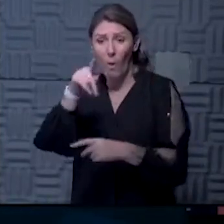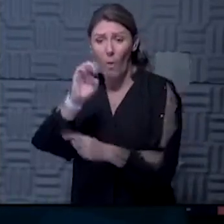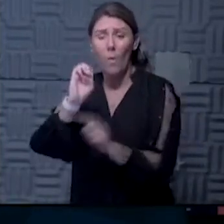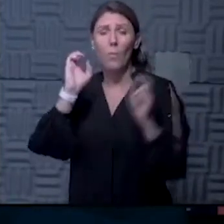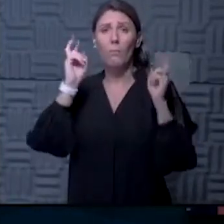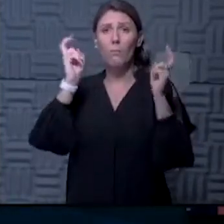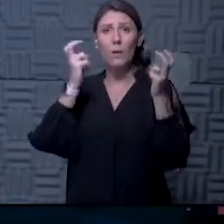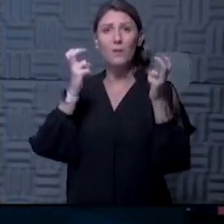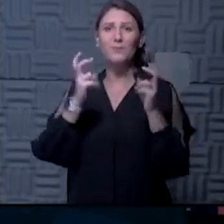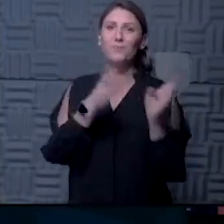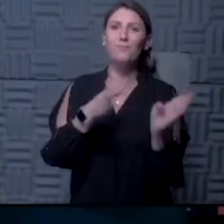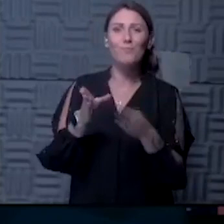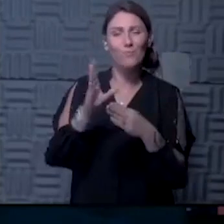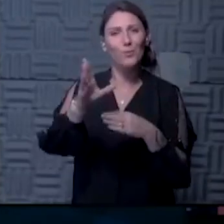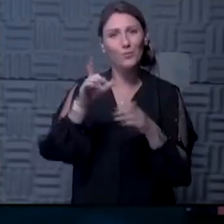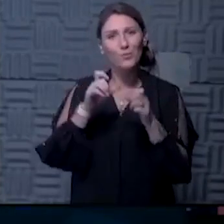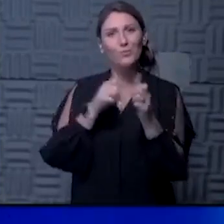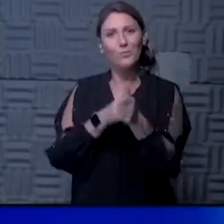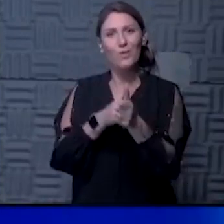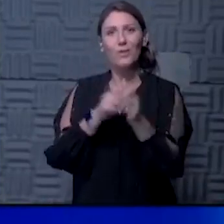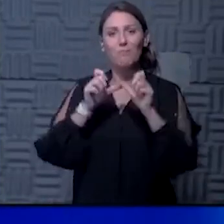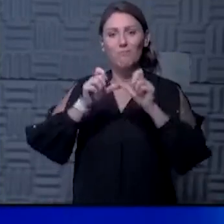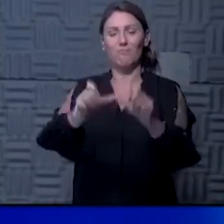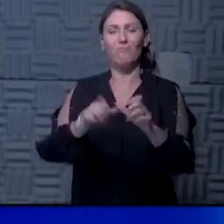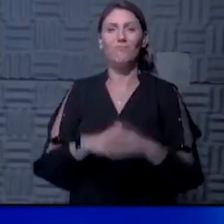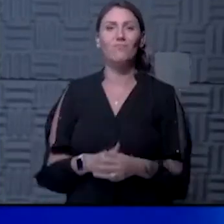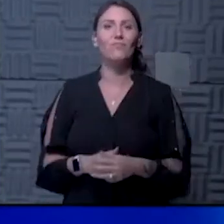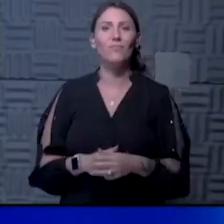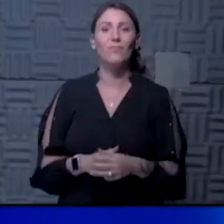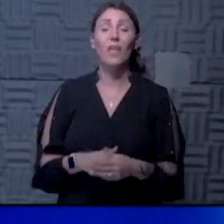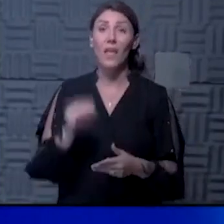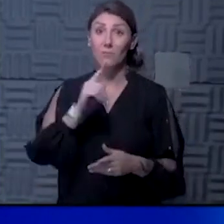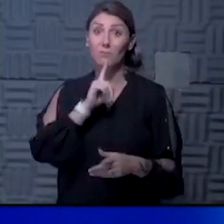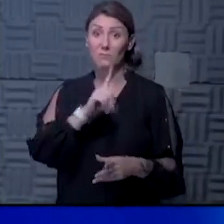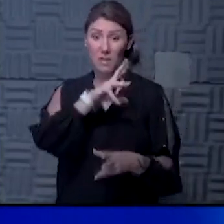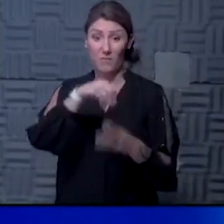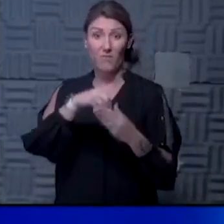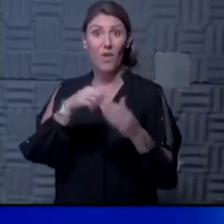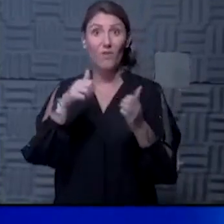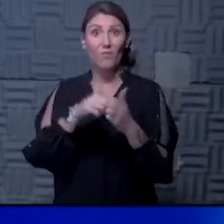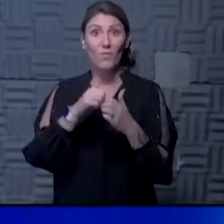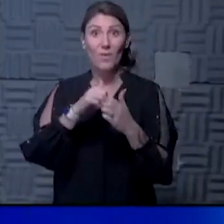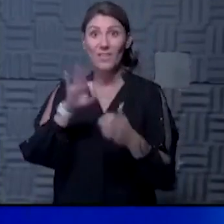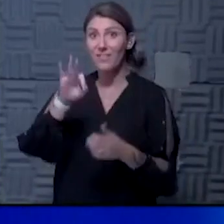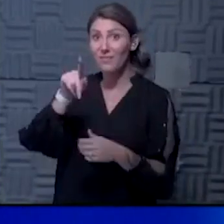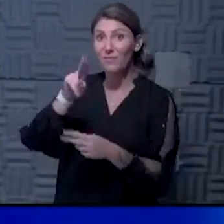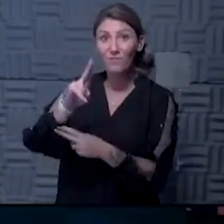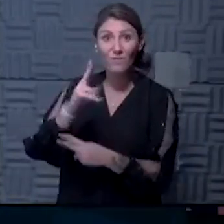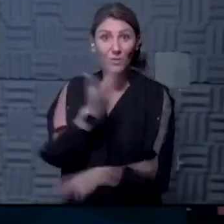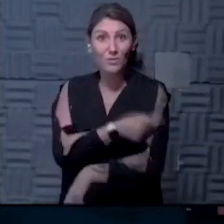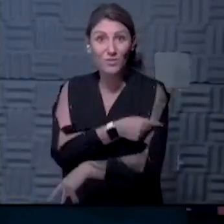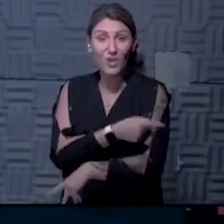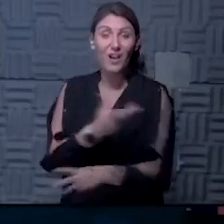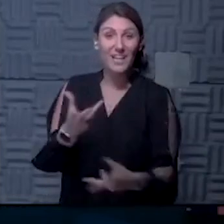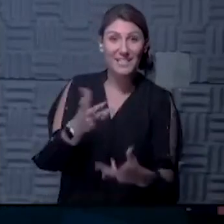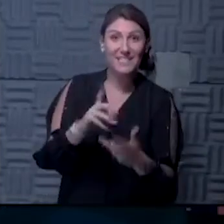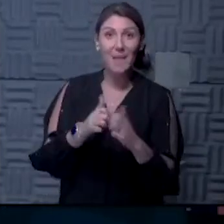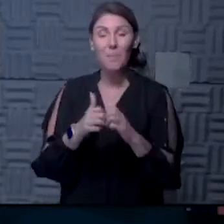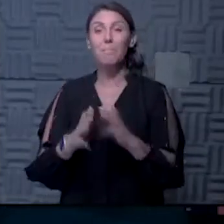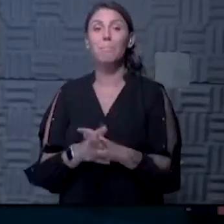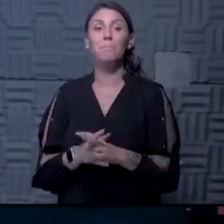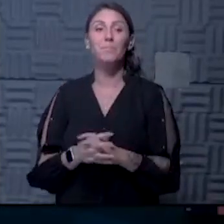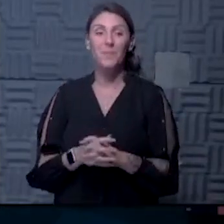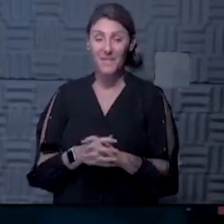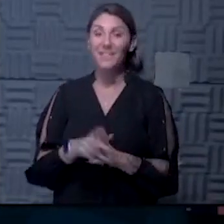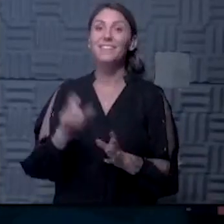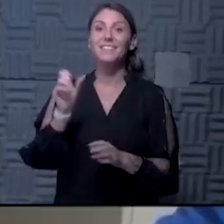forward. Yeah, I like that. That's good work. And you guys have been super involved in some flu shots. Talk to us a little bit about that. We